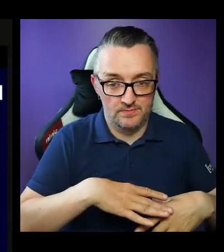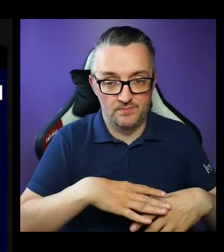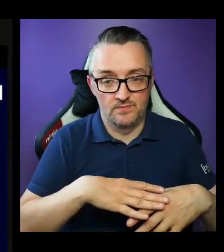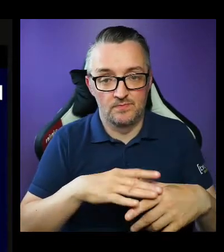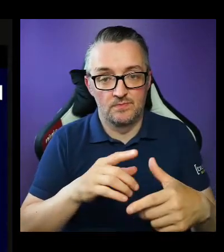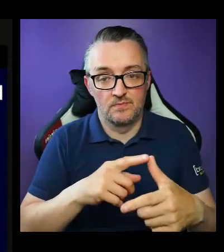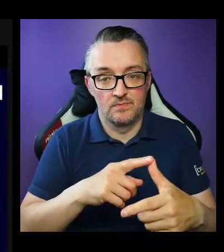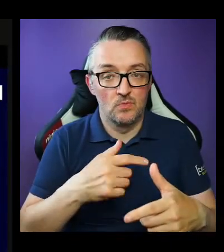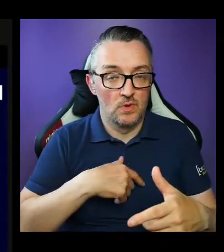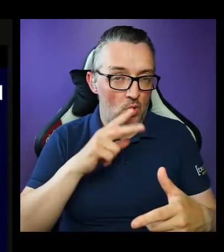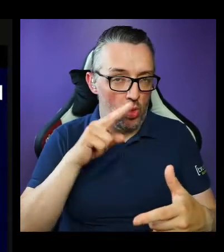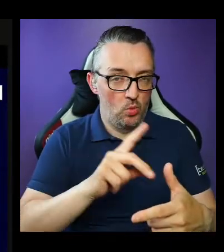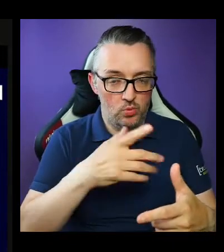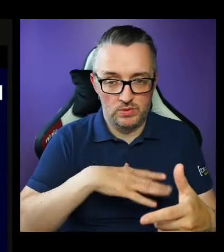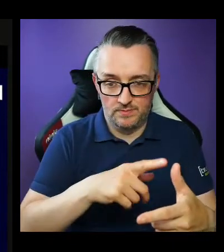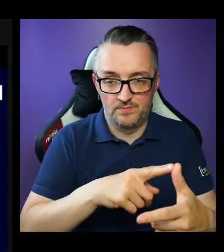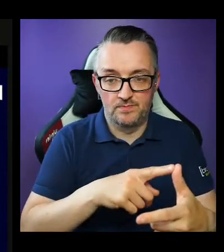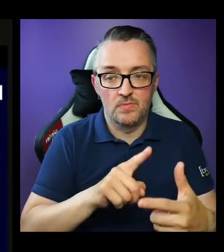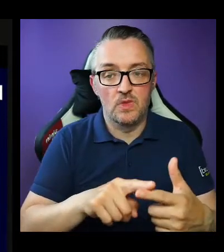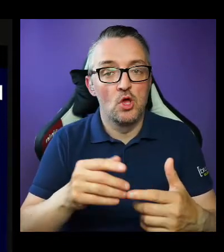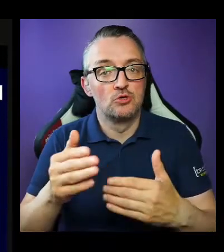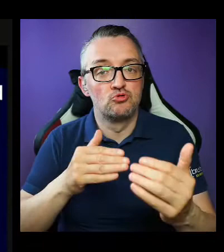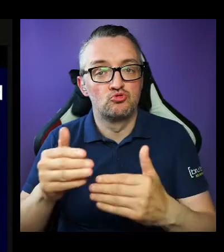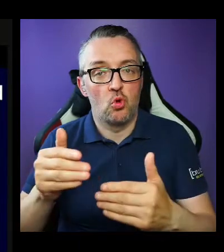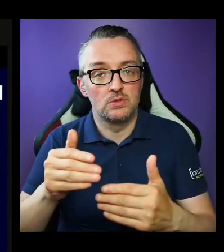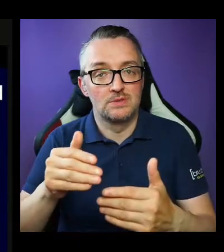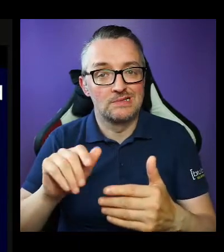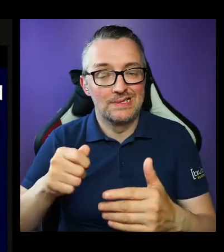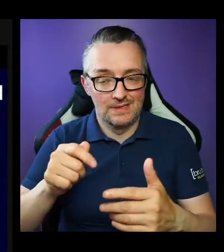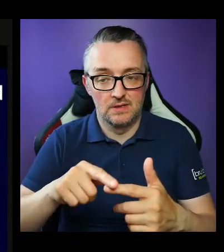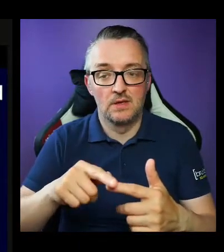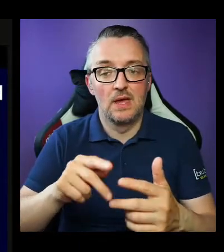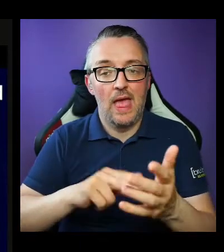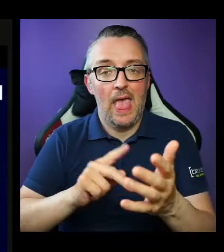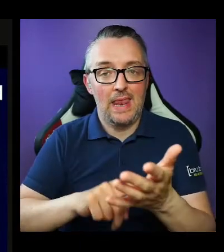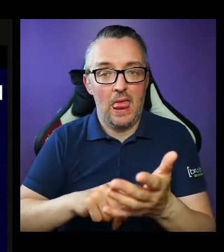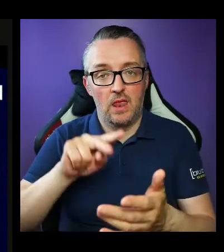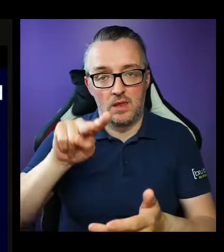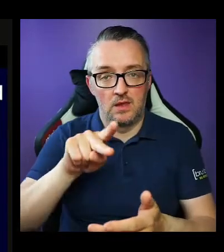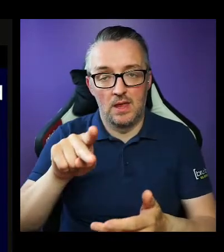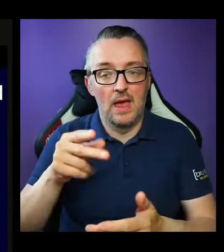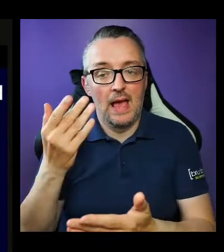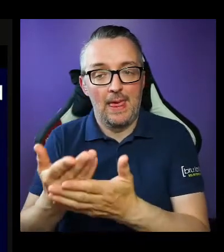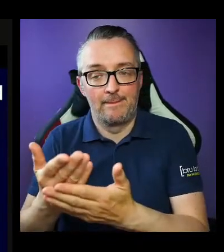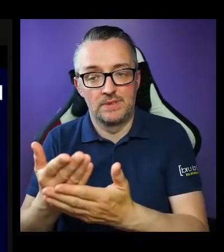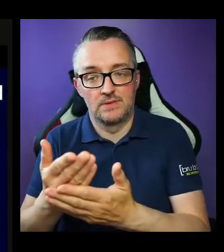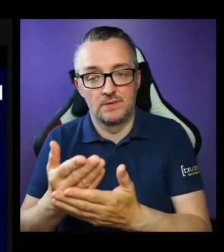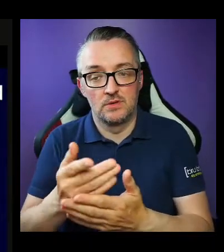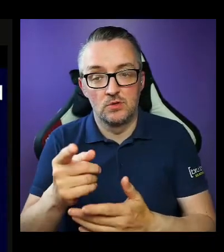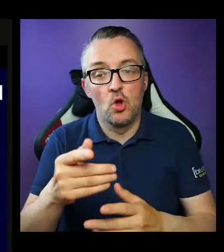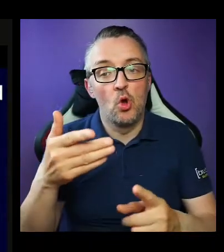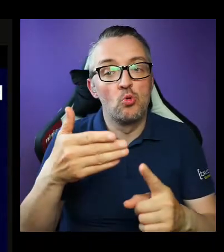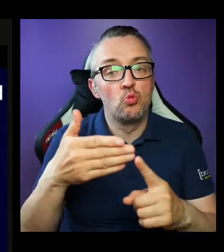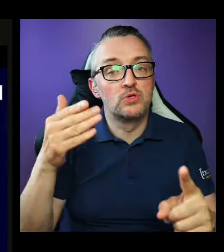what we're looking for. And then our sort key begins with NL and claimed. But one thing that you will